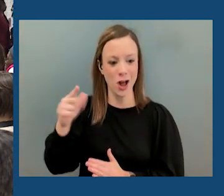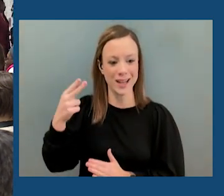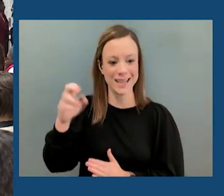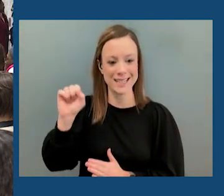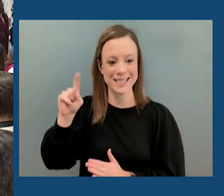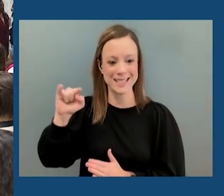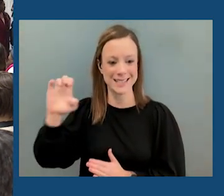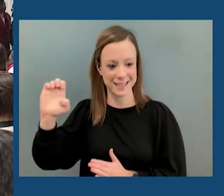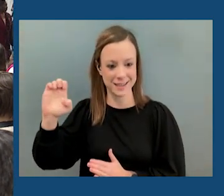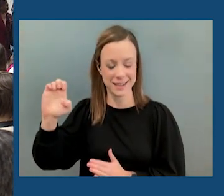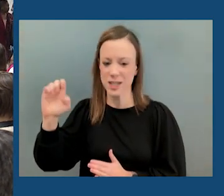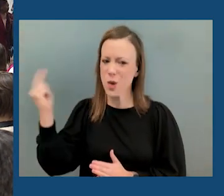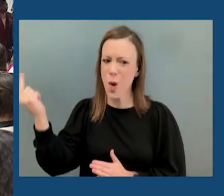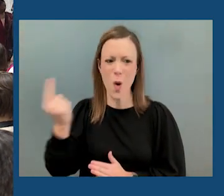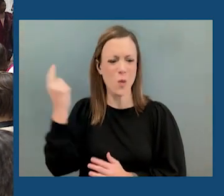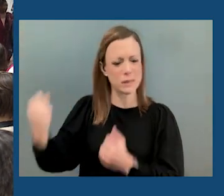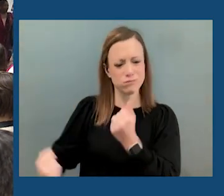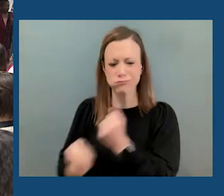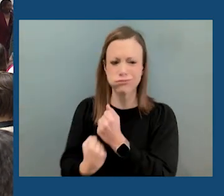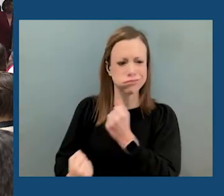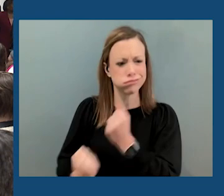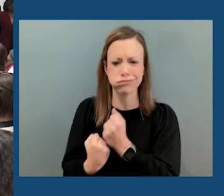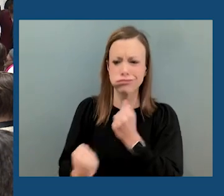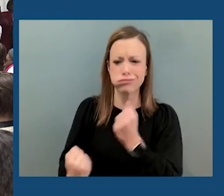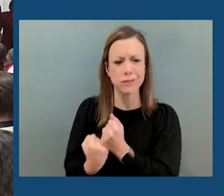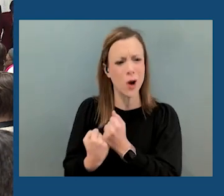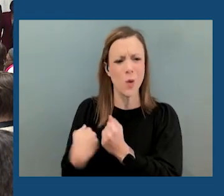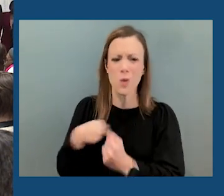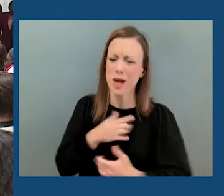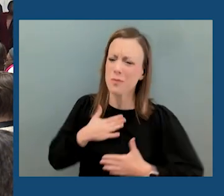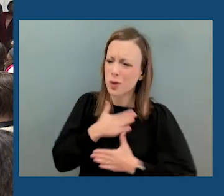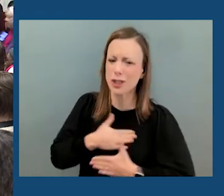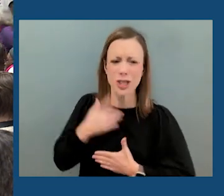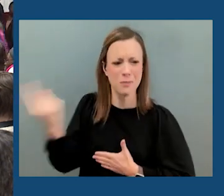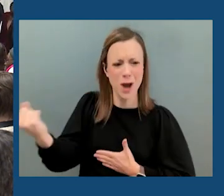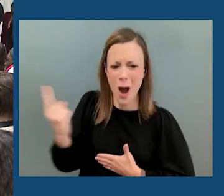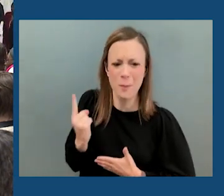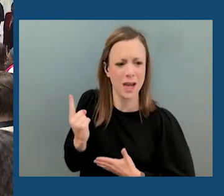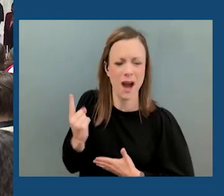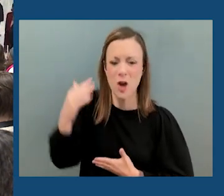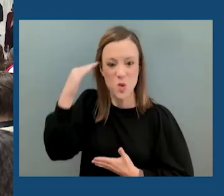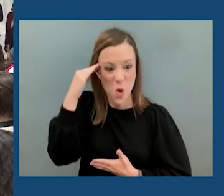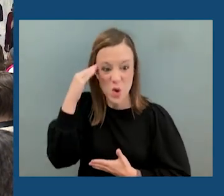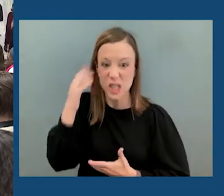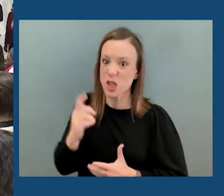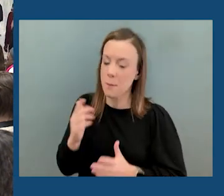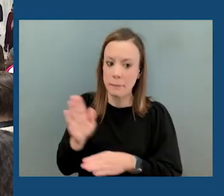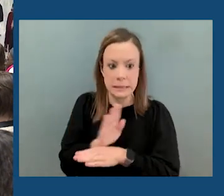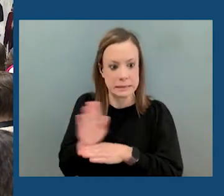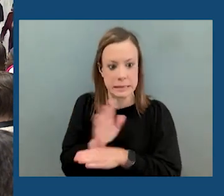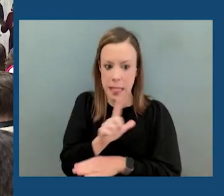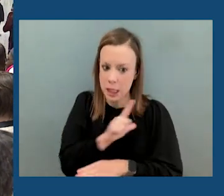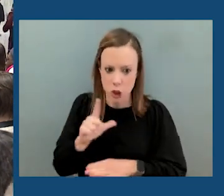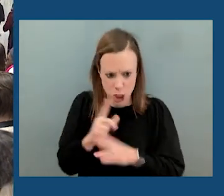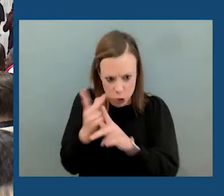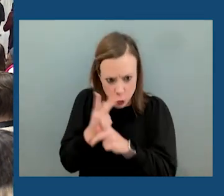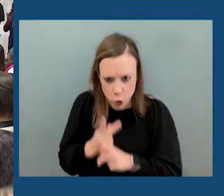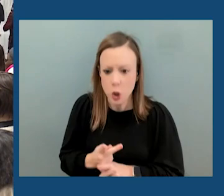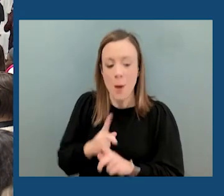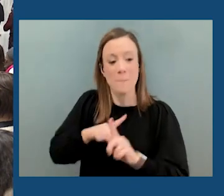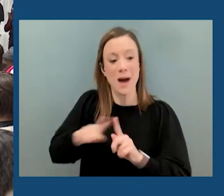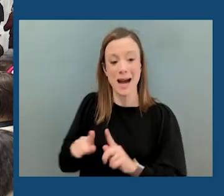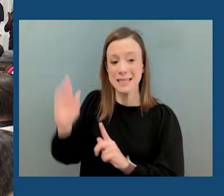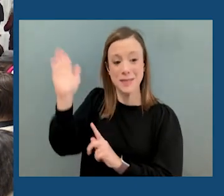need him. And we appreciate him coming by during a very busy time of the legislature. So thank you so much, Speaker Carl Heastie.